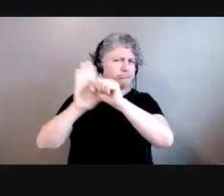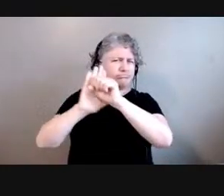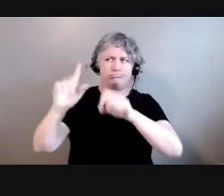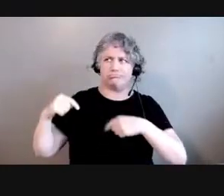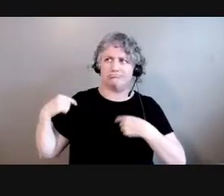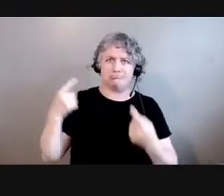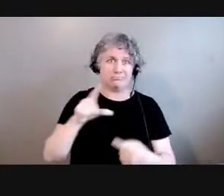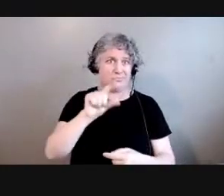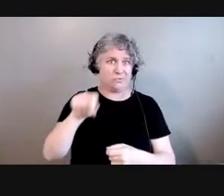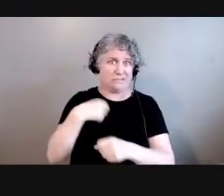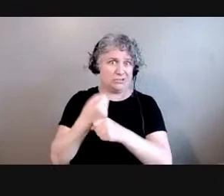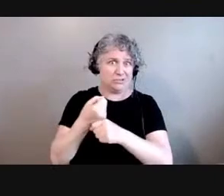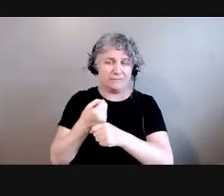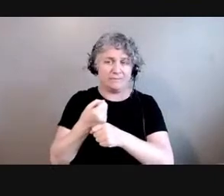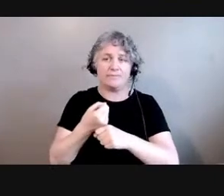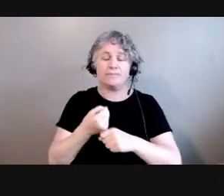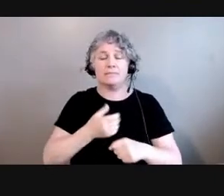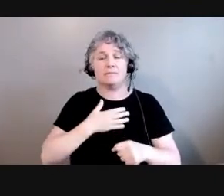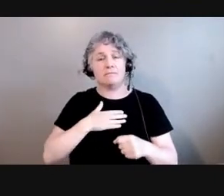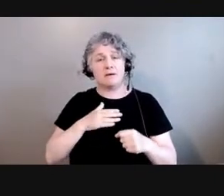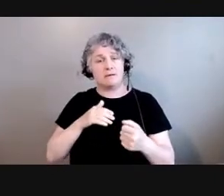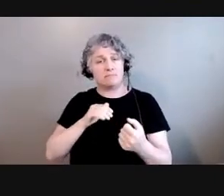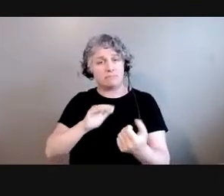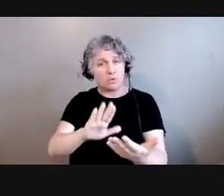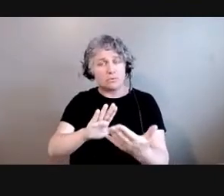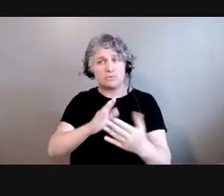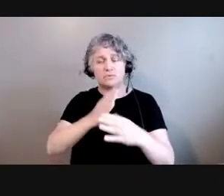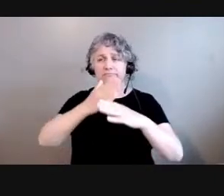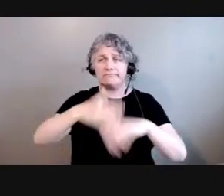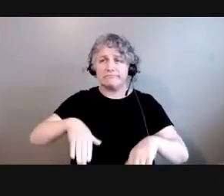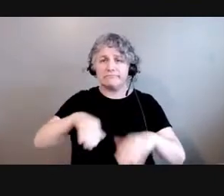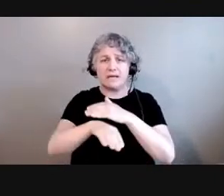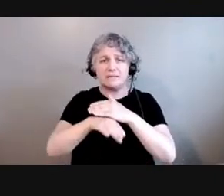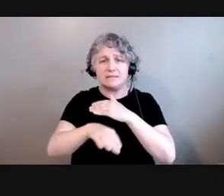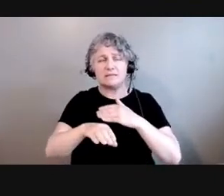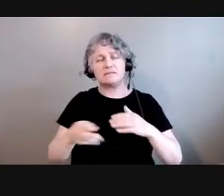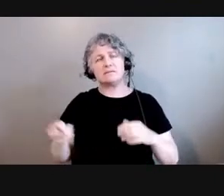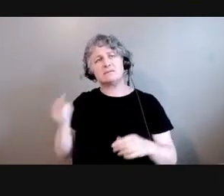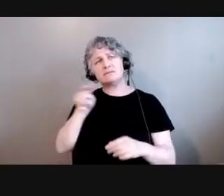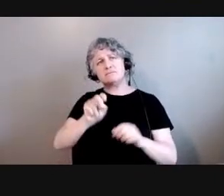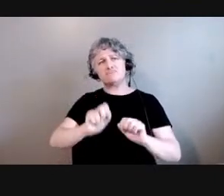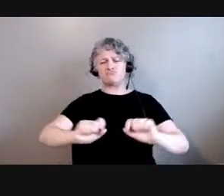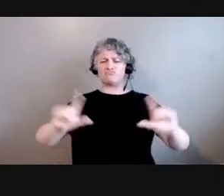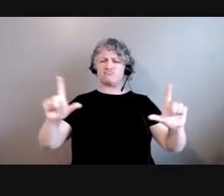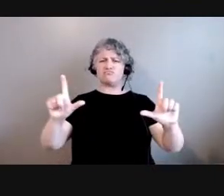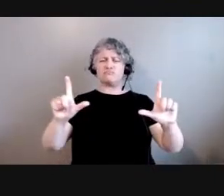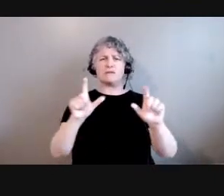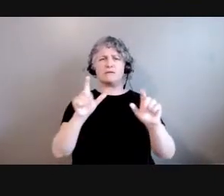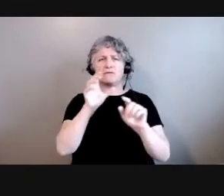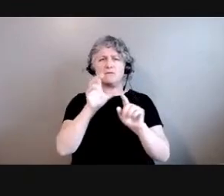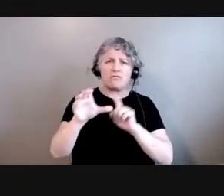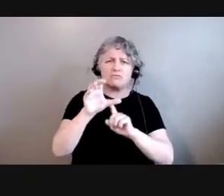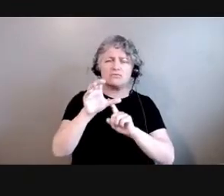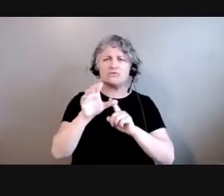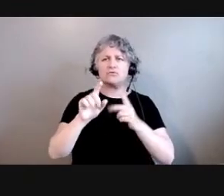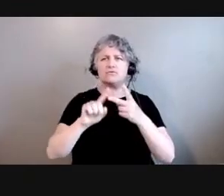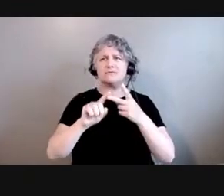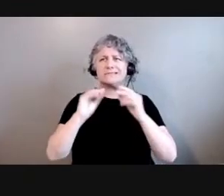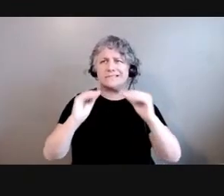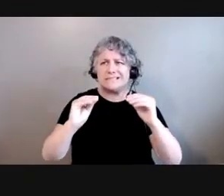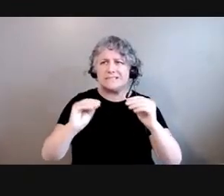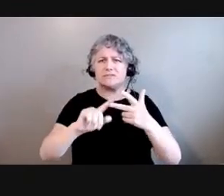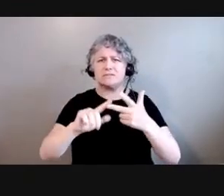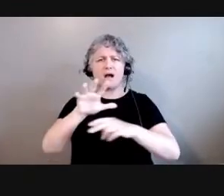decades. My approach to accessibility has been through the lens of culture and teaching and practice rather than